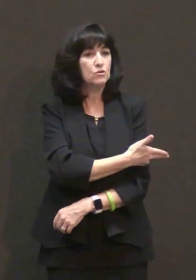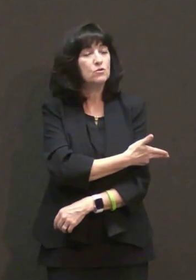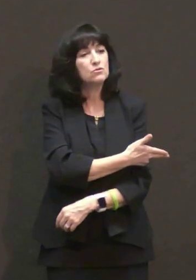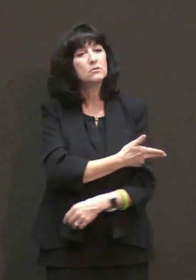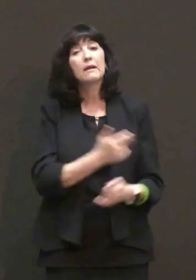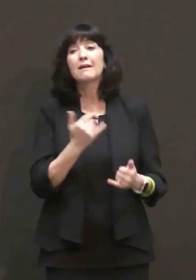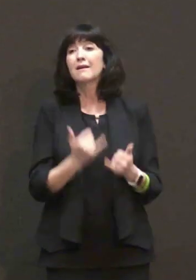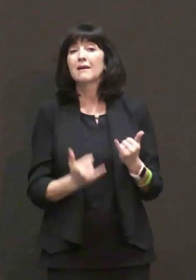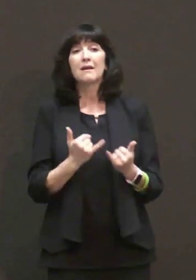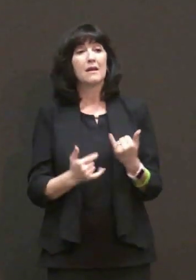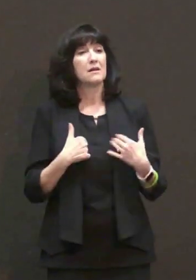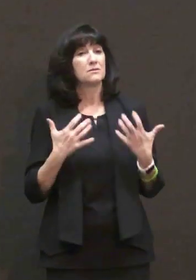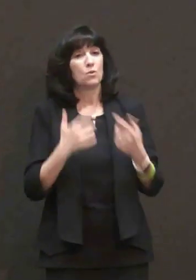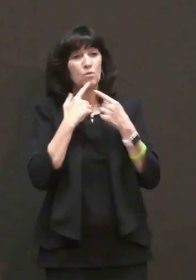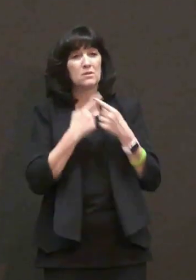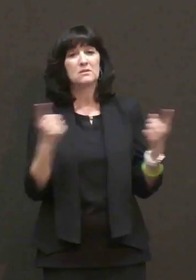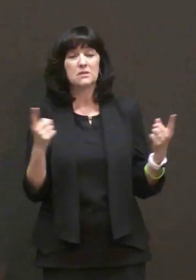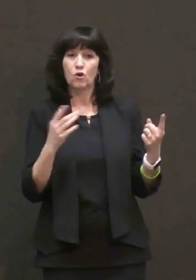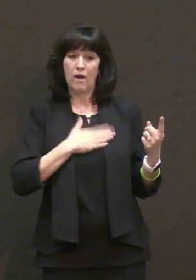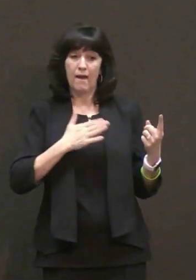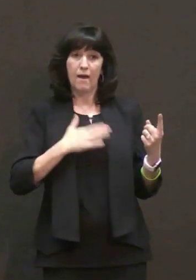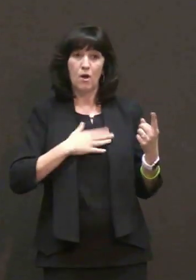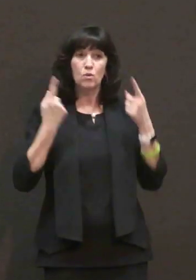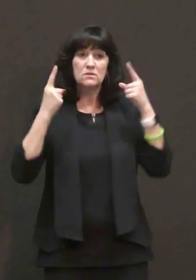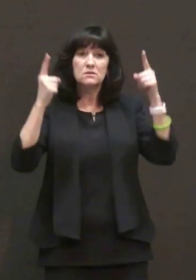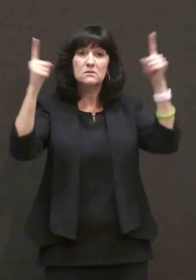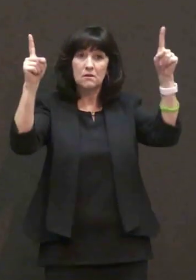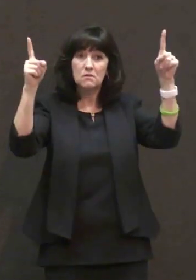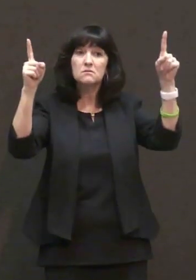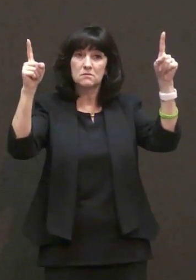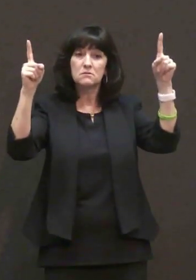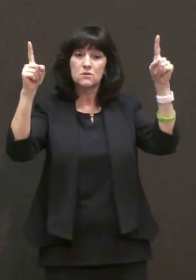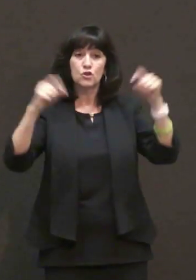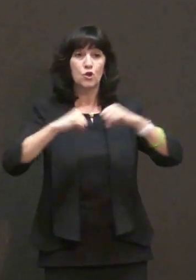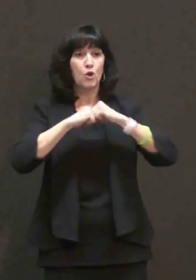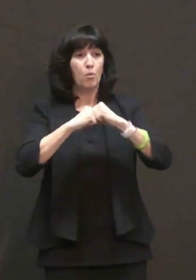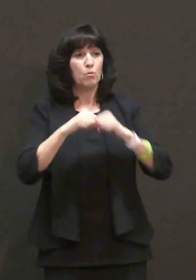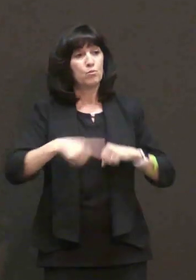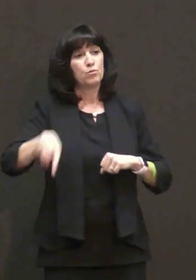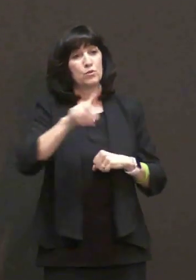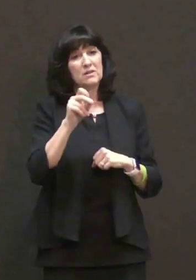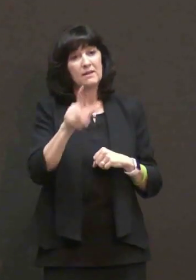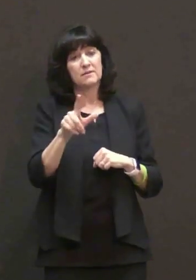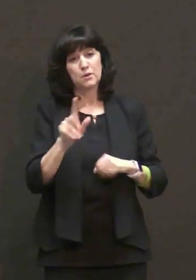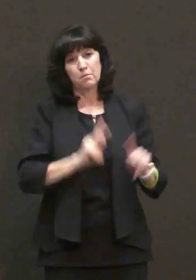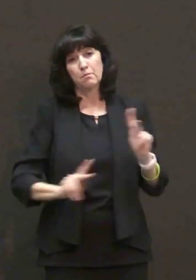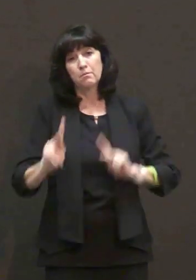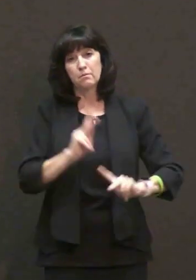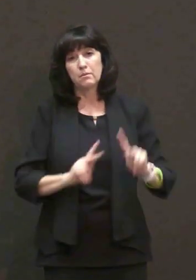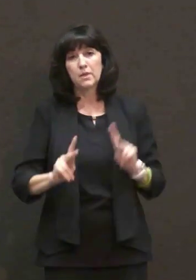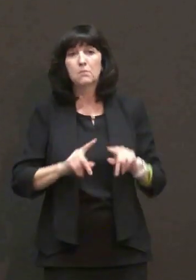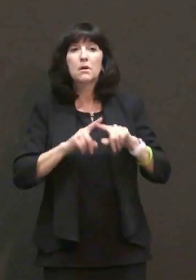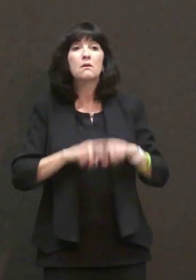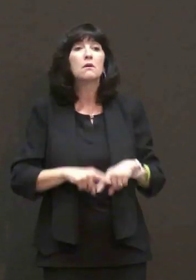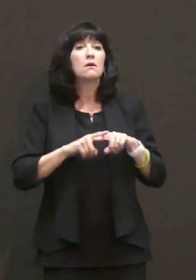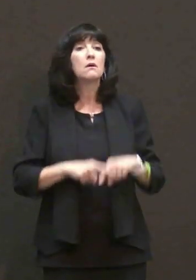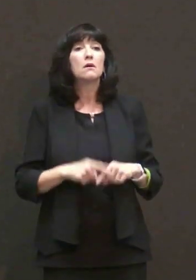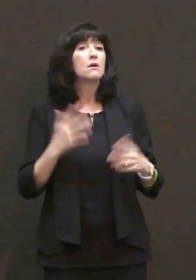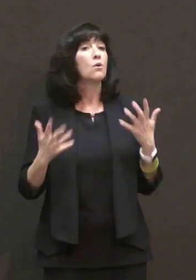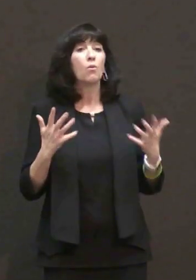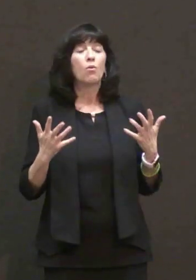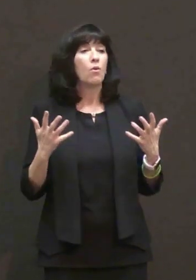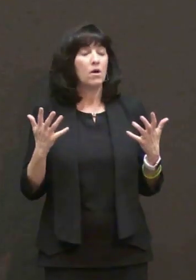say that our success in protecting Delawareans from the virus depends on each and every one of us.